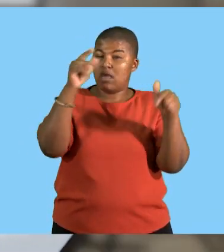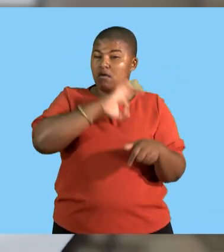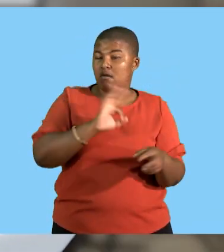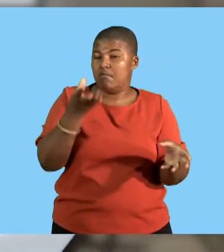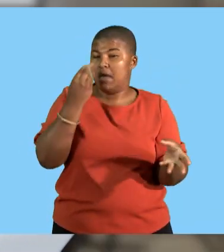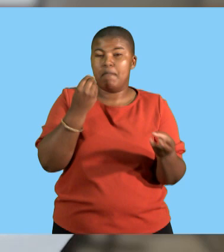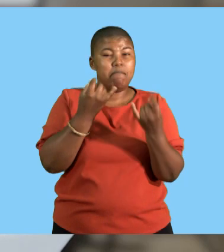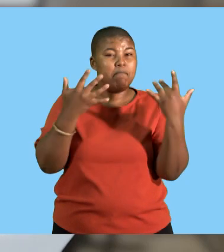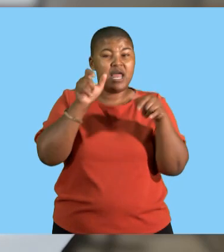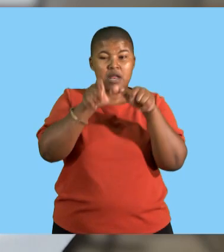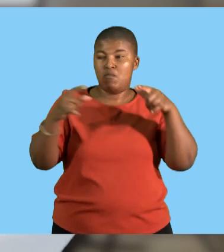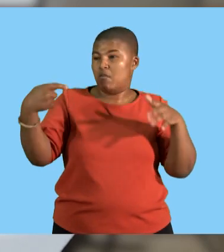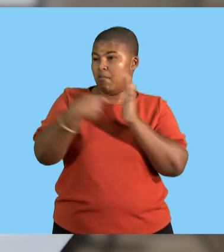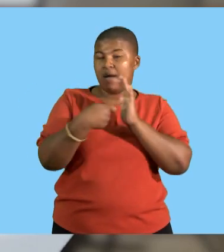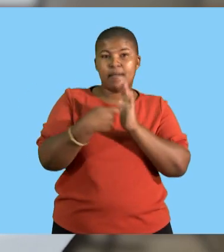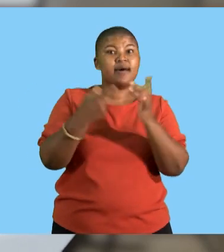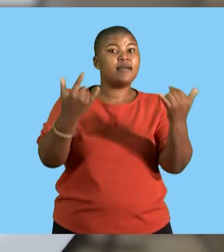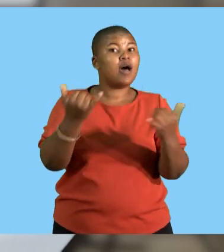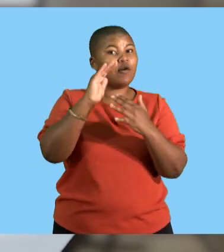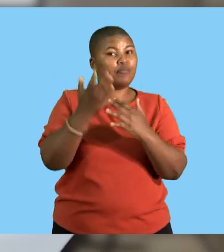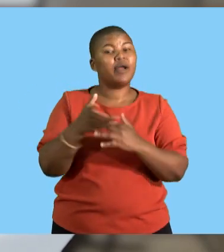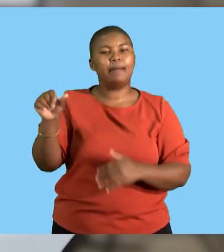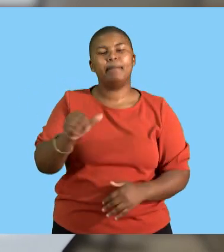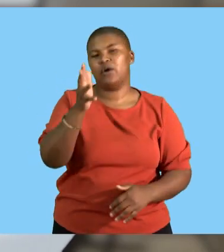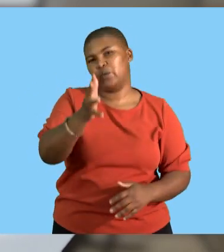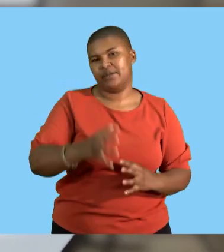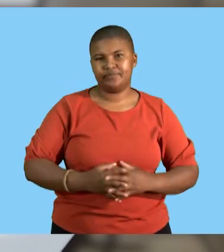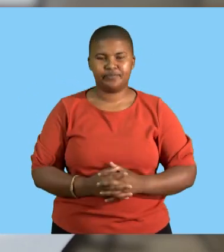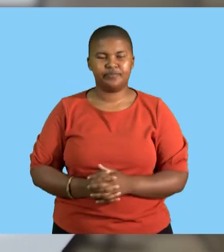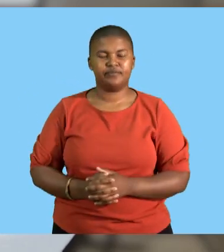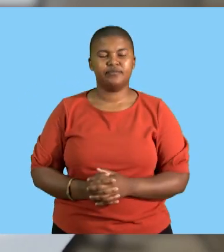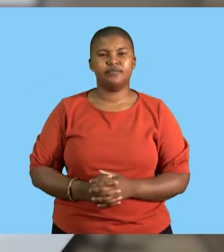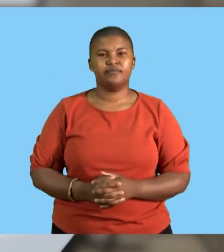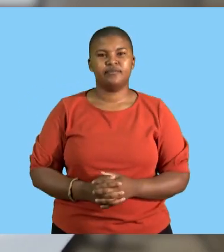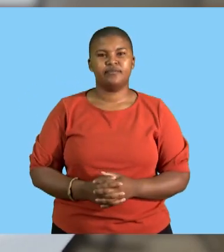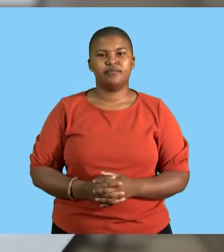now we are going to take a quick ad break. Don't go anywhere, we'll be right back.